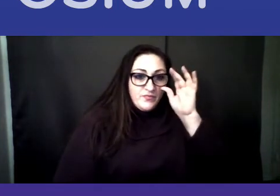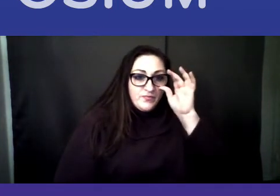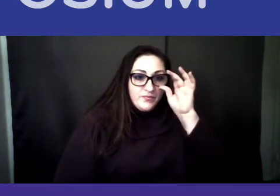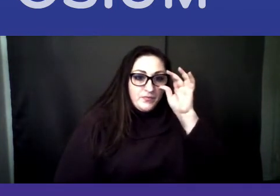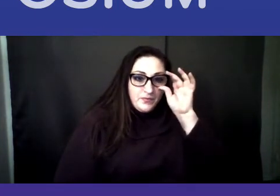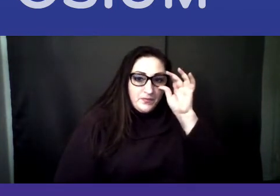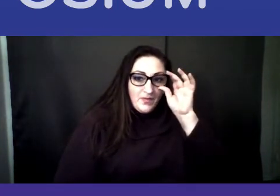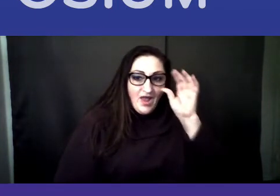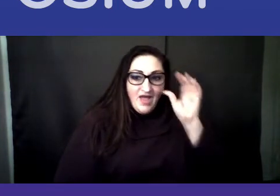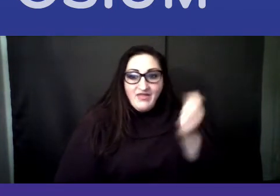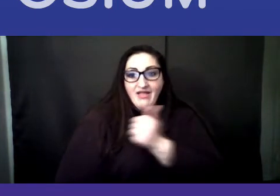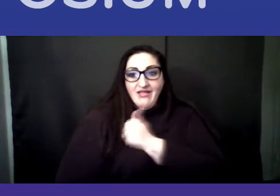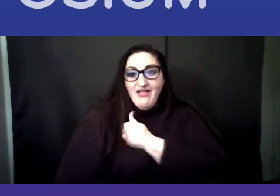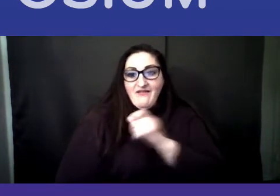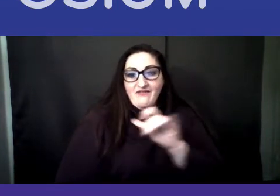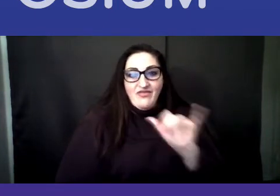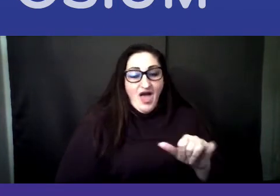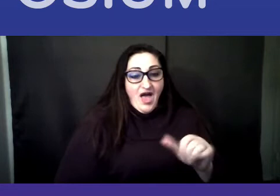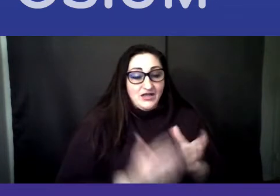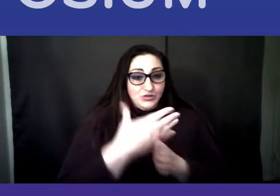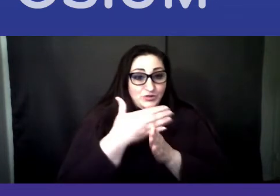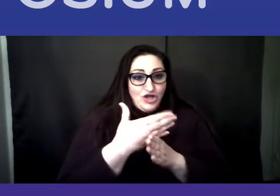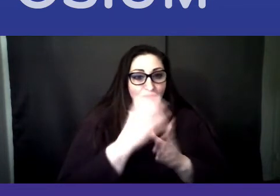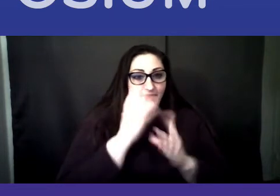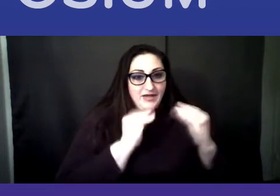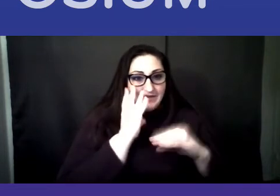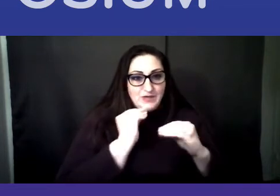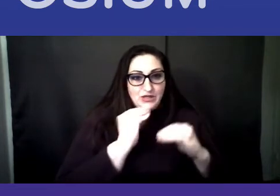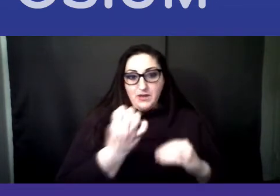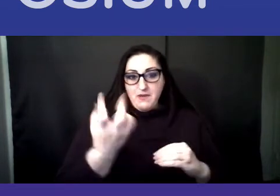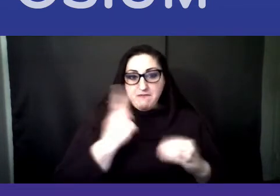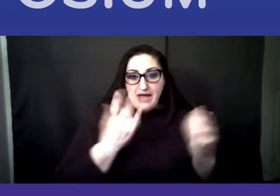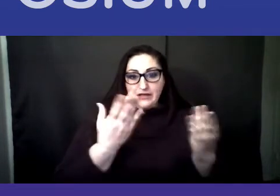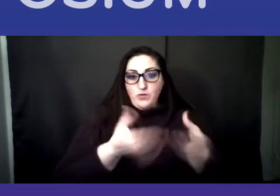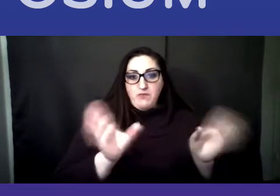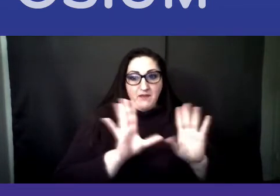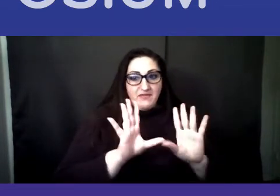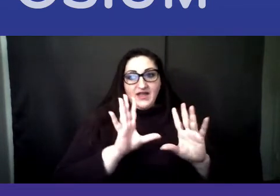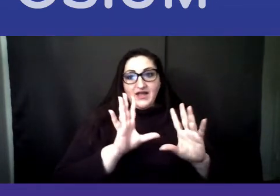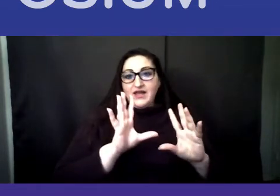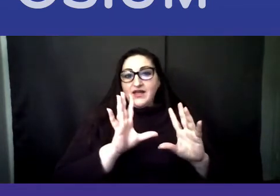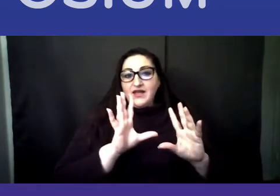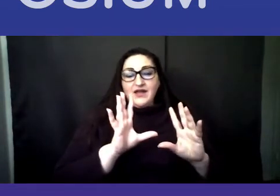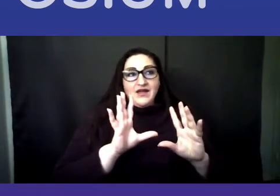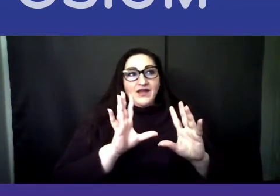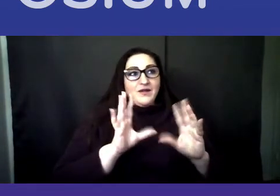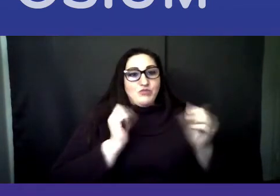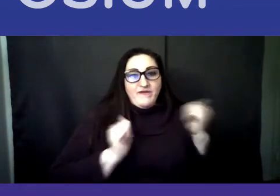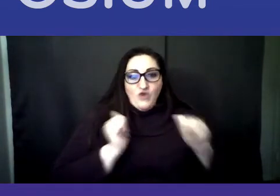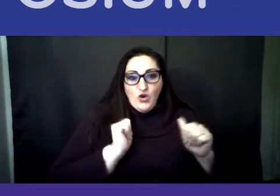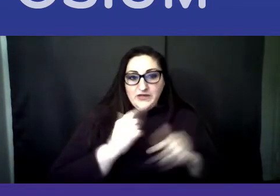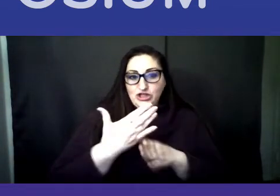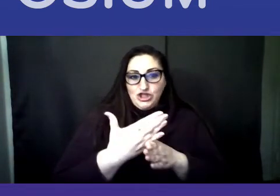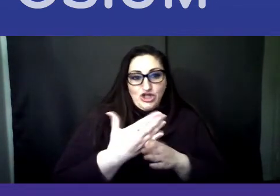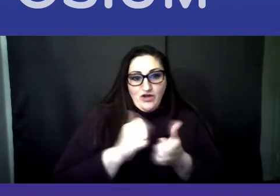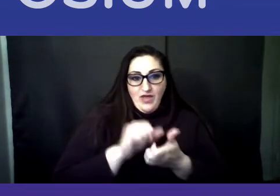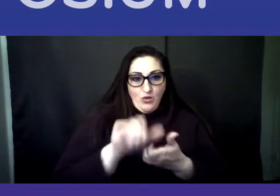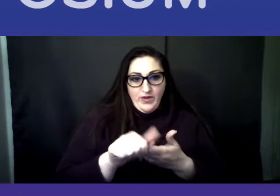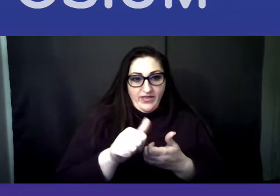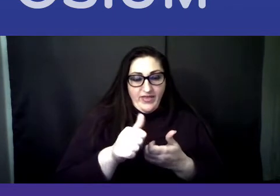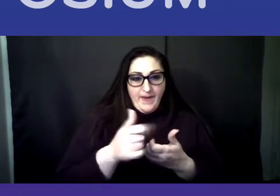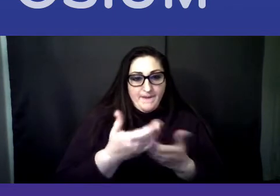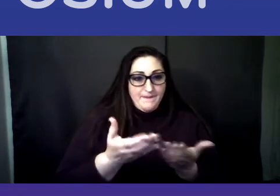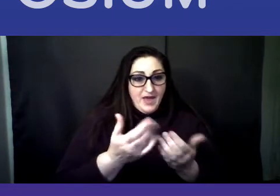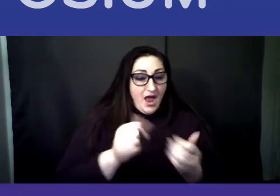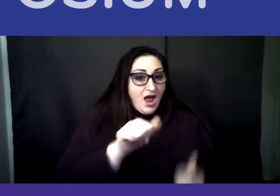that experience of coming back into public performance and sharing of space with each other. And also asking other Native